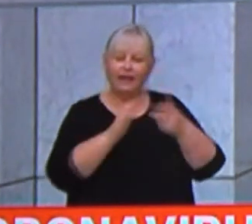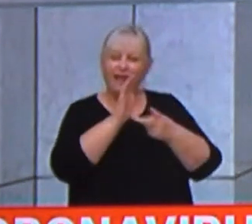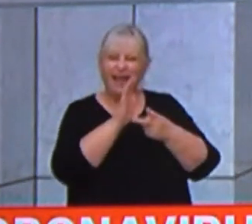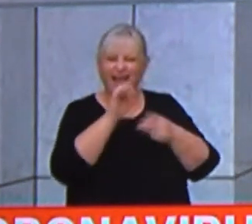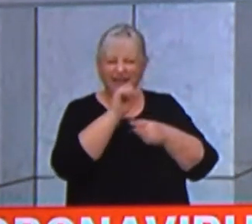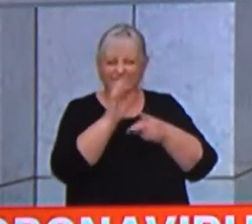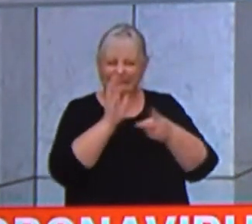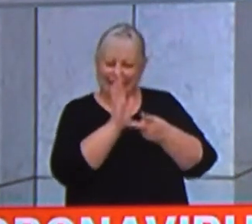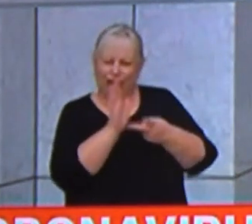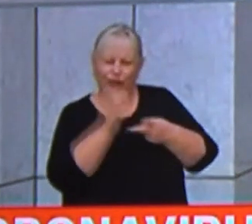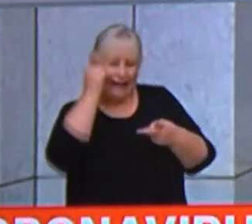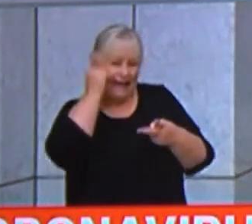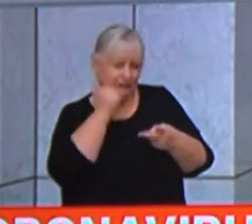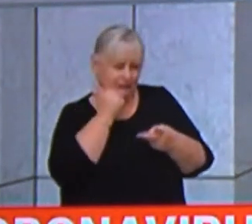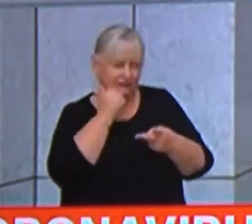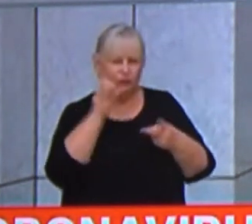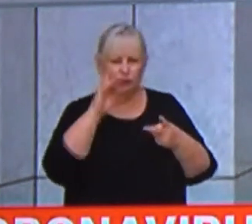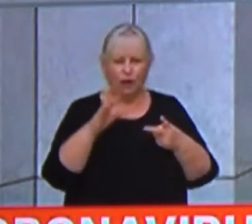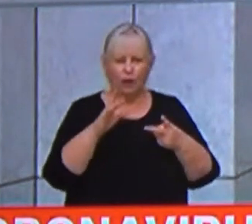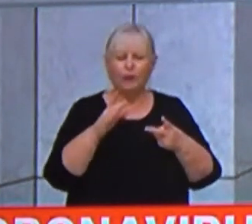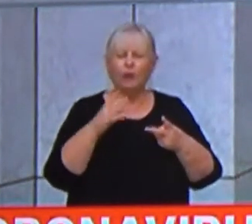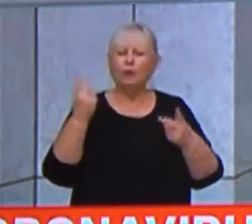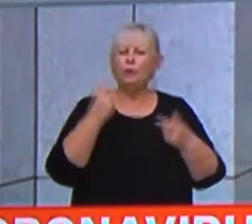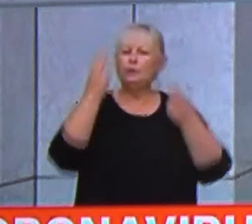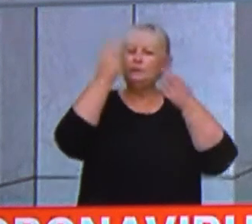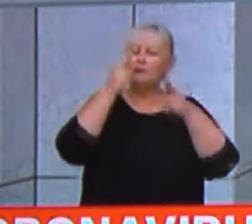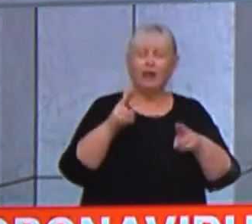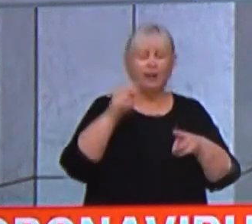incredibly hard to deal with the